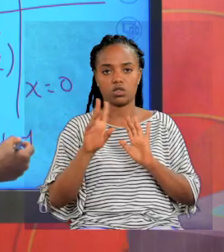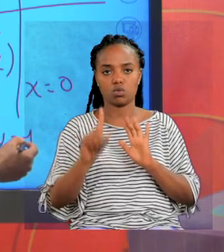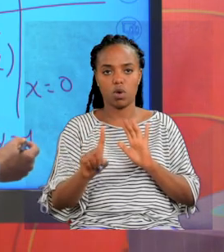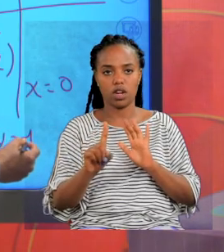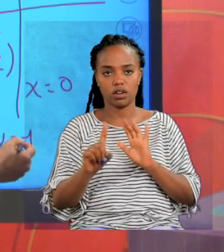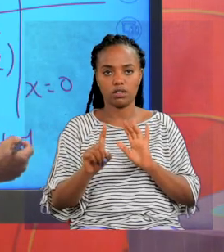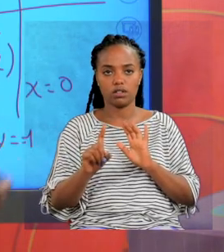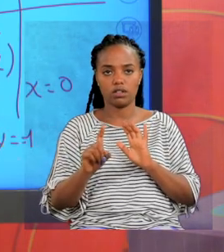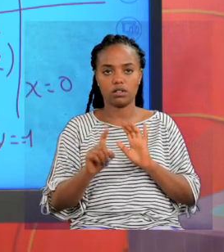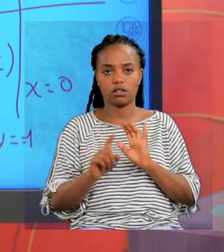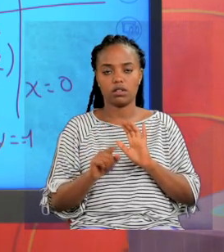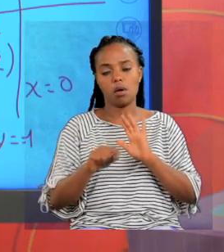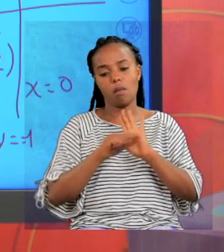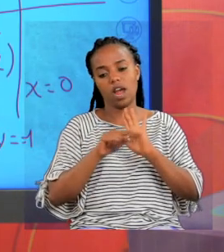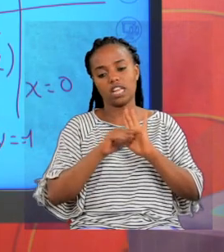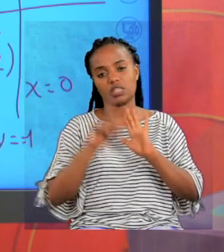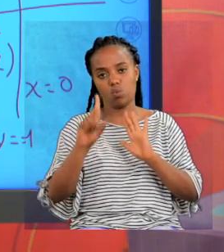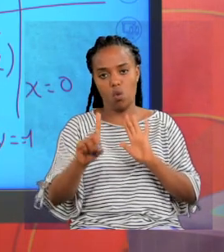this minus 1.